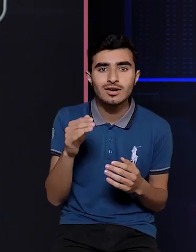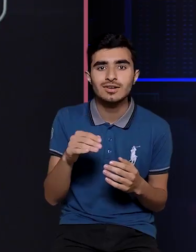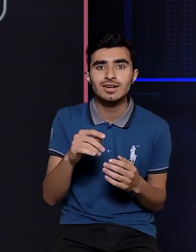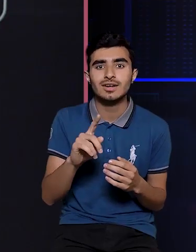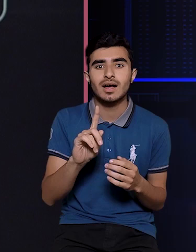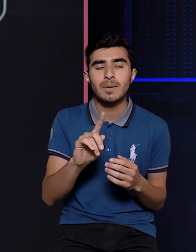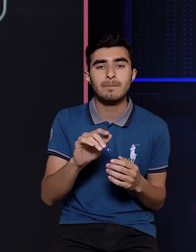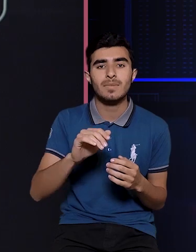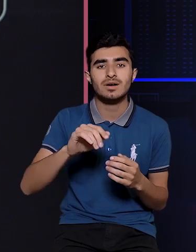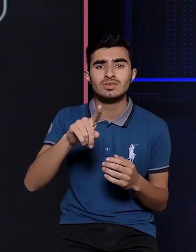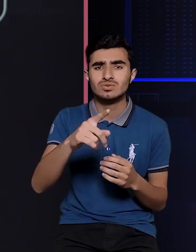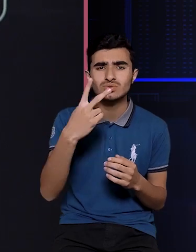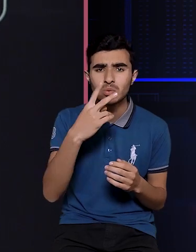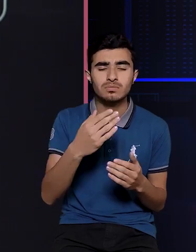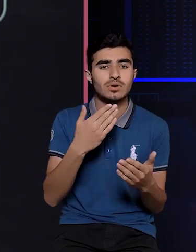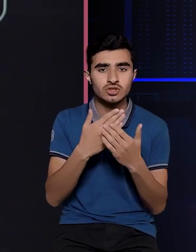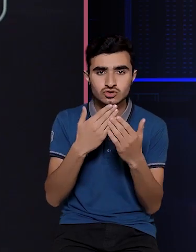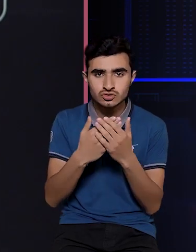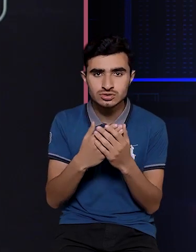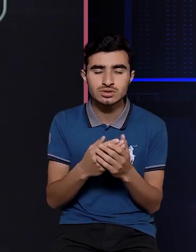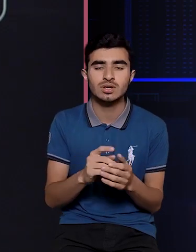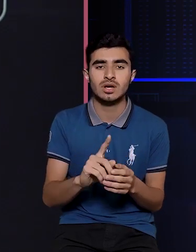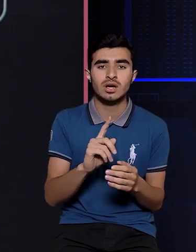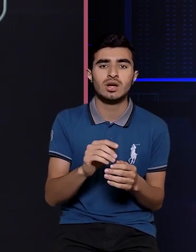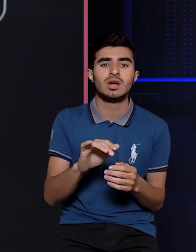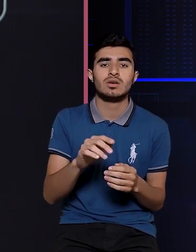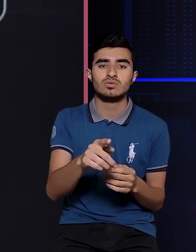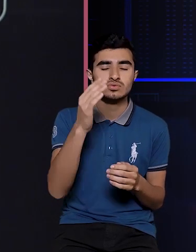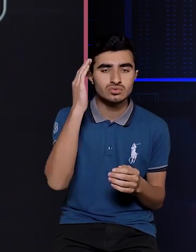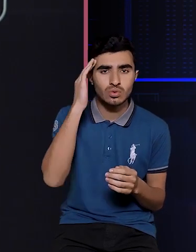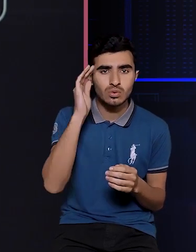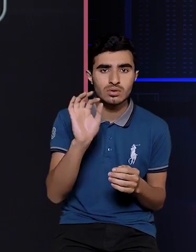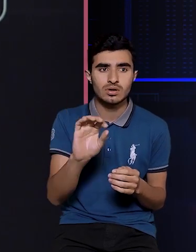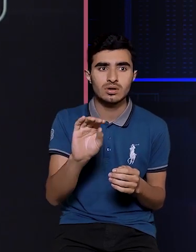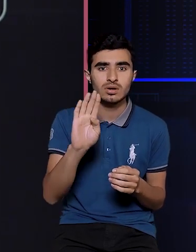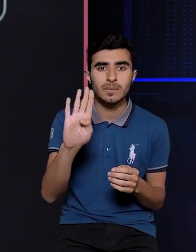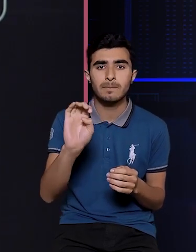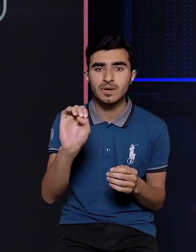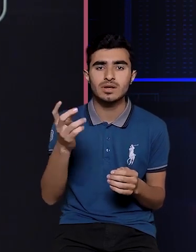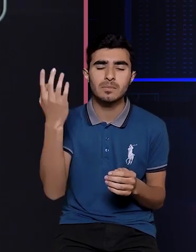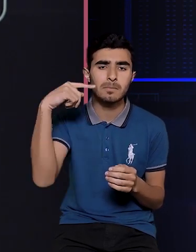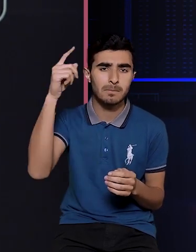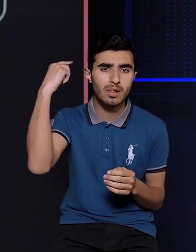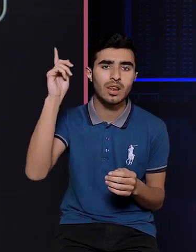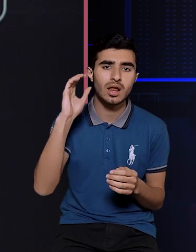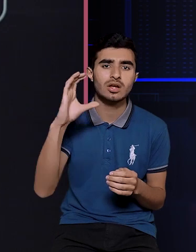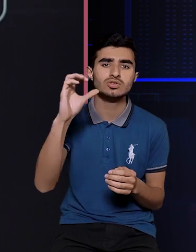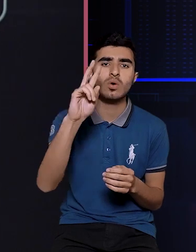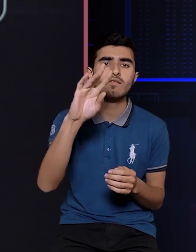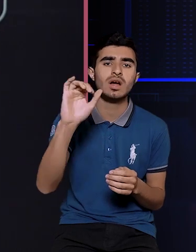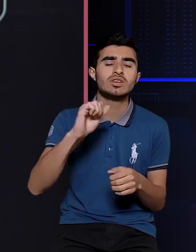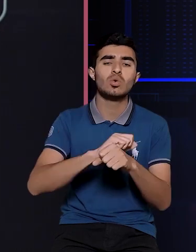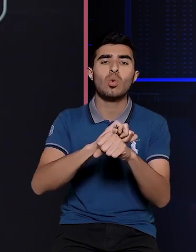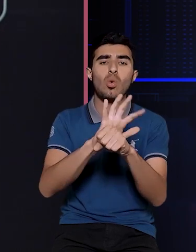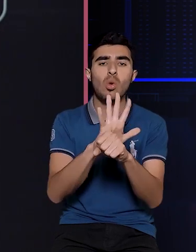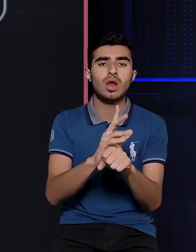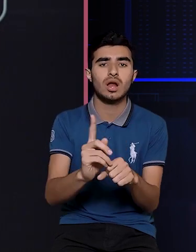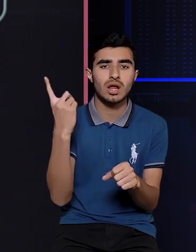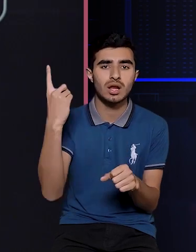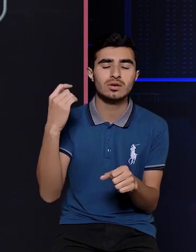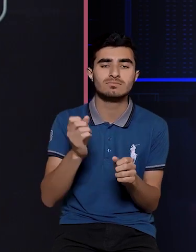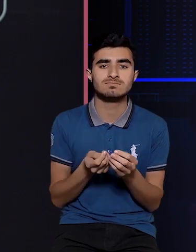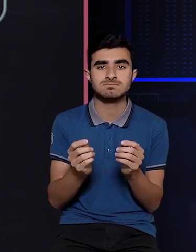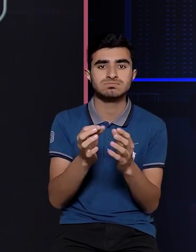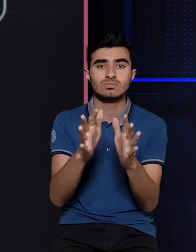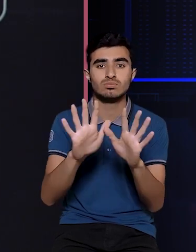There's also this really interesting, not a study, but this thing related to COVID where bee venom